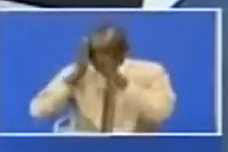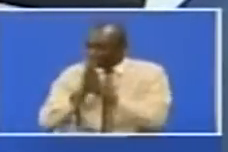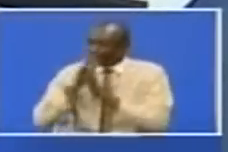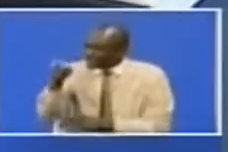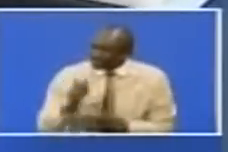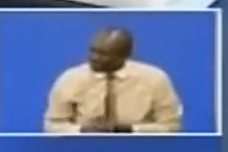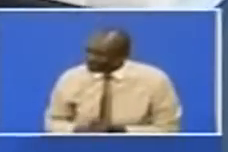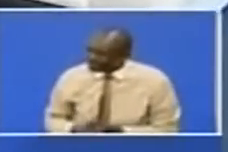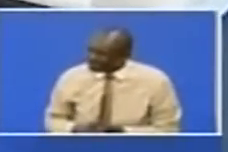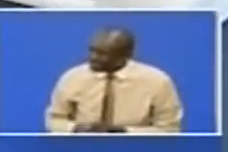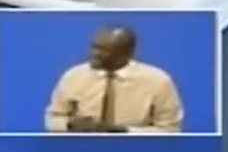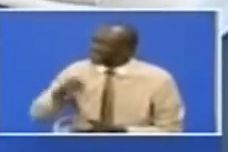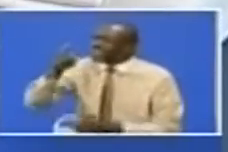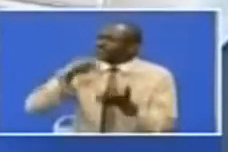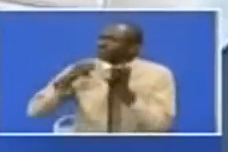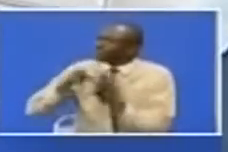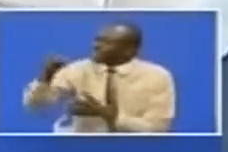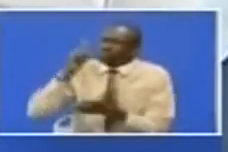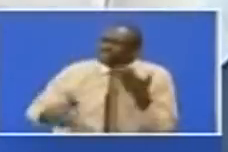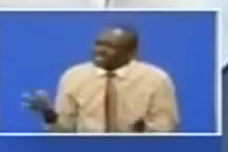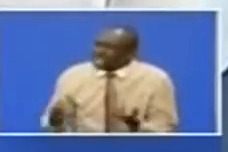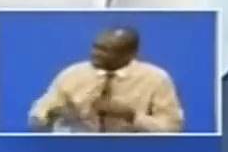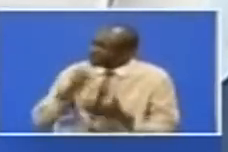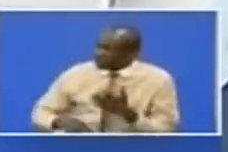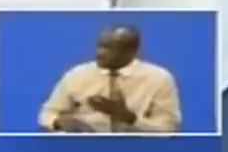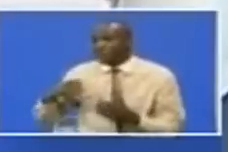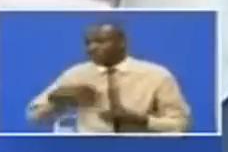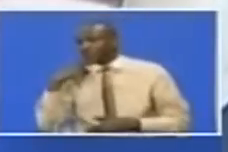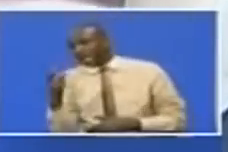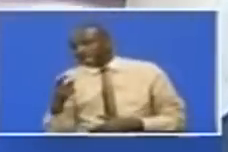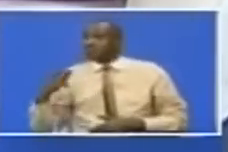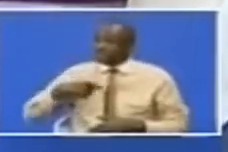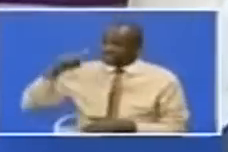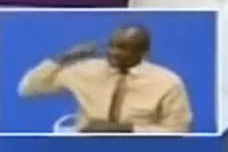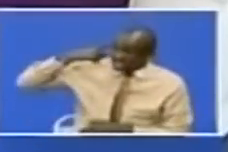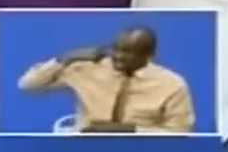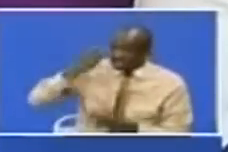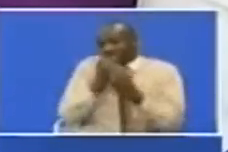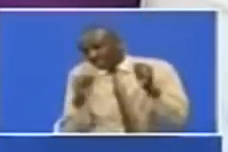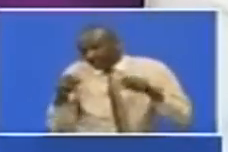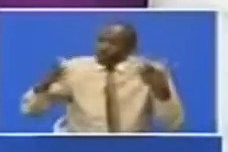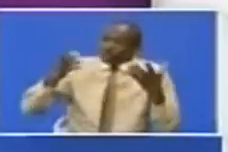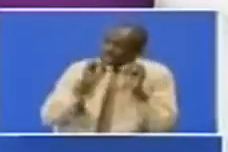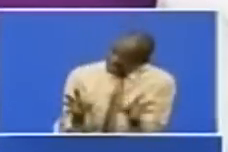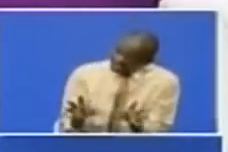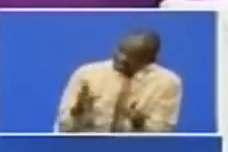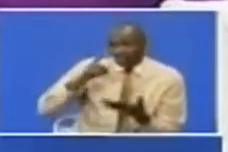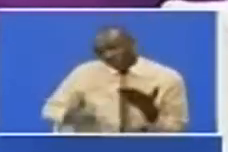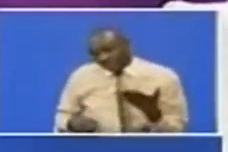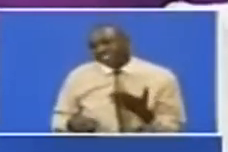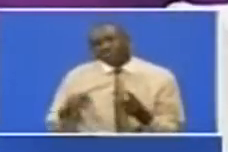him. Mm-hmm. What was that all about? Because later on he came and said, you know, I'm still thinking if I should get saved and uh-huh. all this and